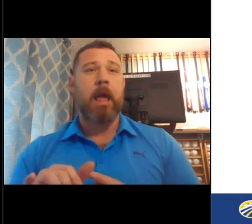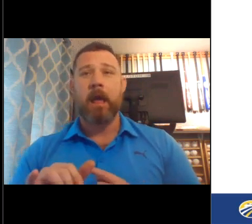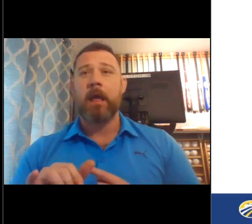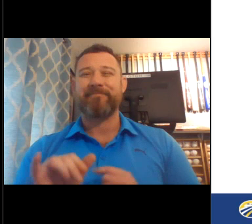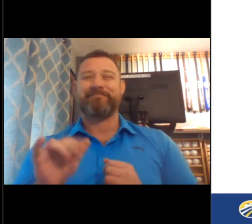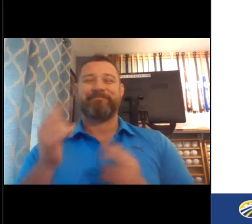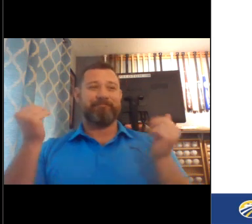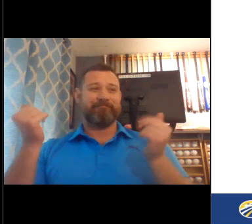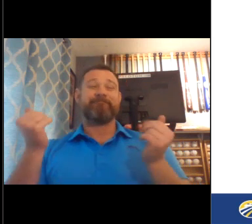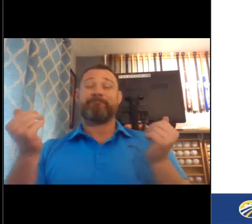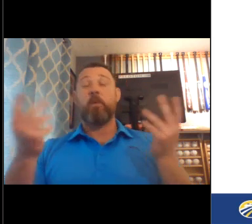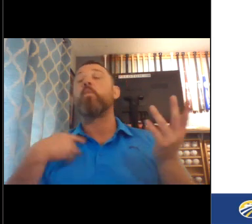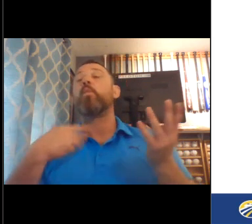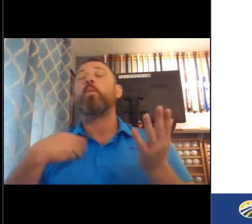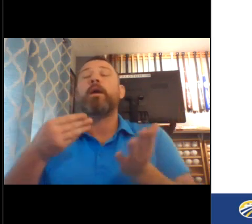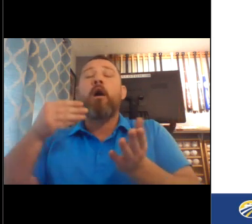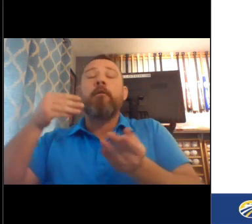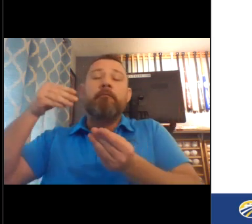But we are funded with